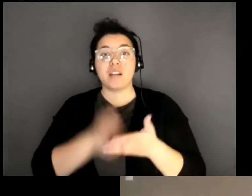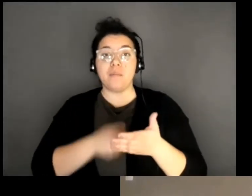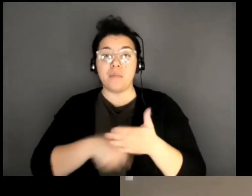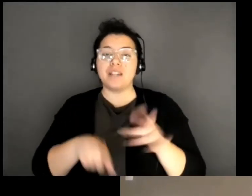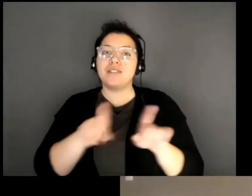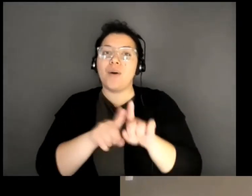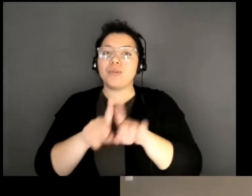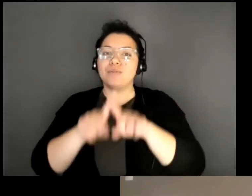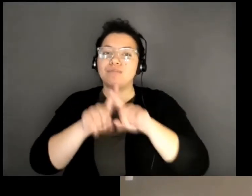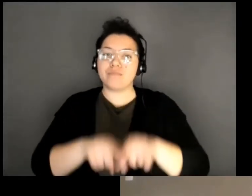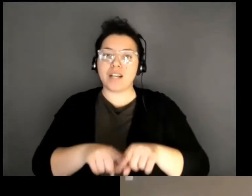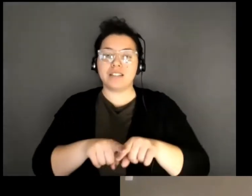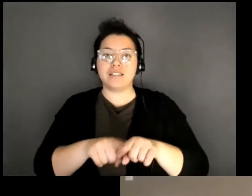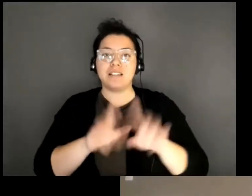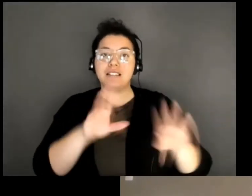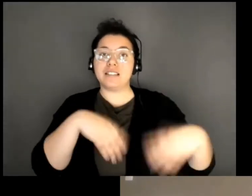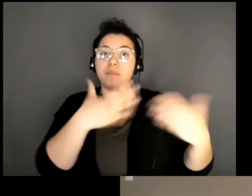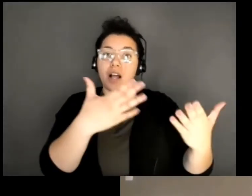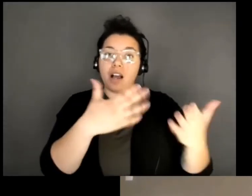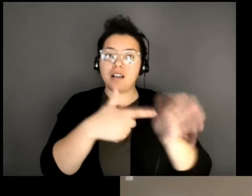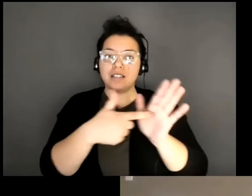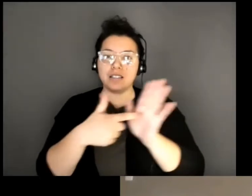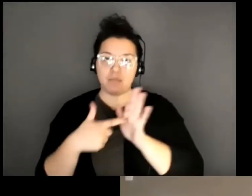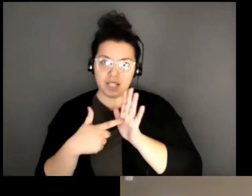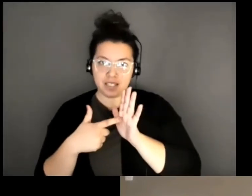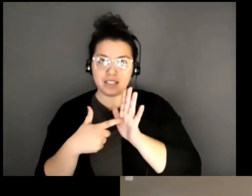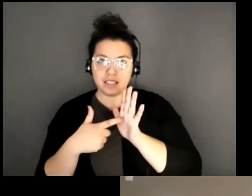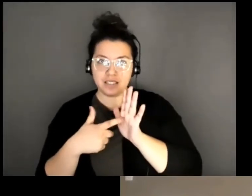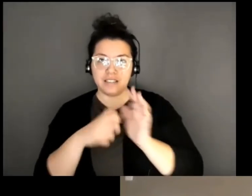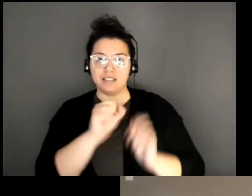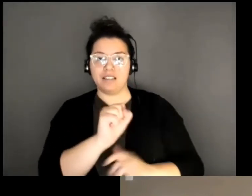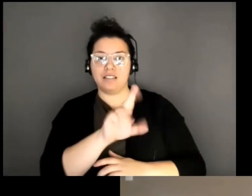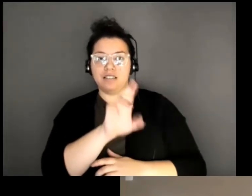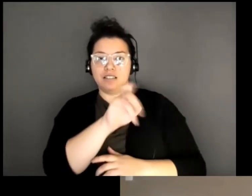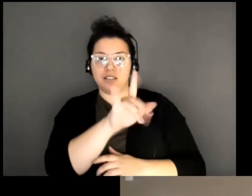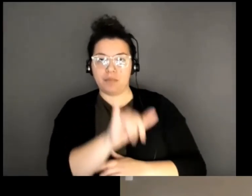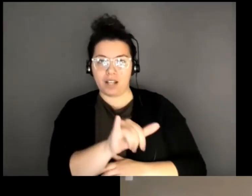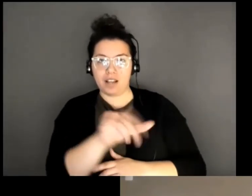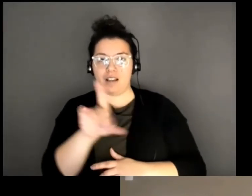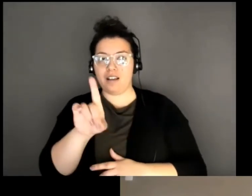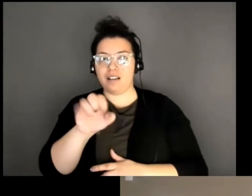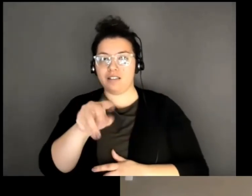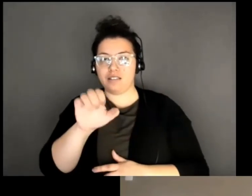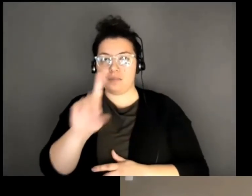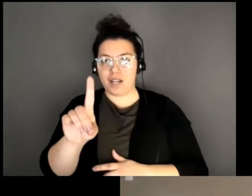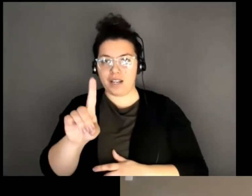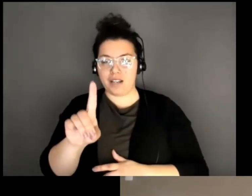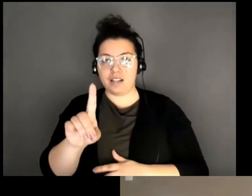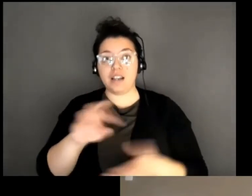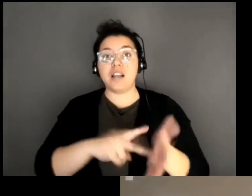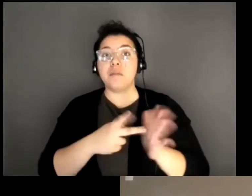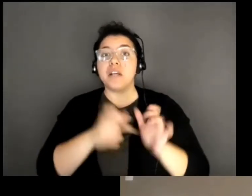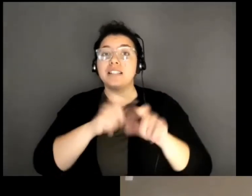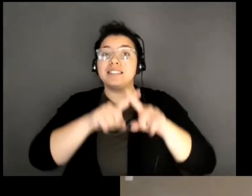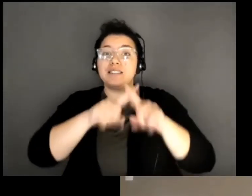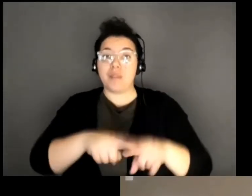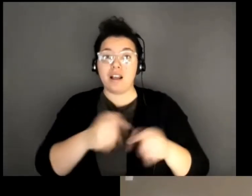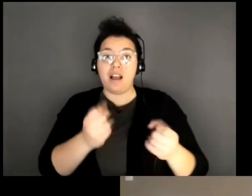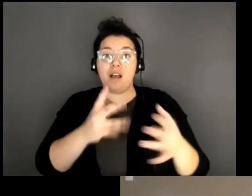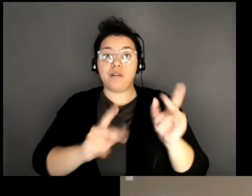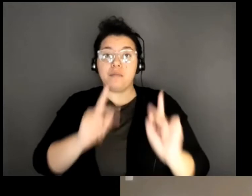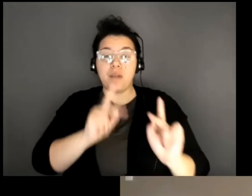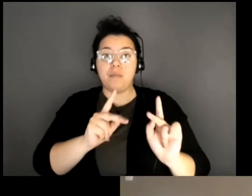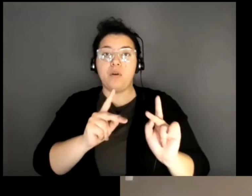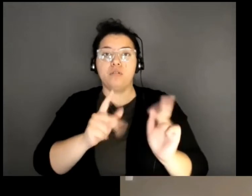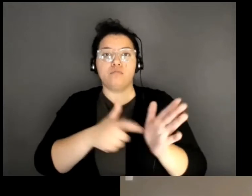demand. So if you're familiar with supply and demand, pricing can adjust based off of the demand and availability